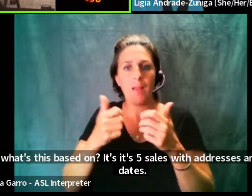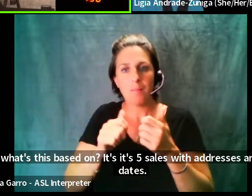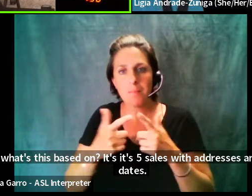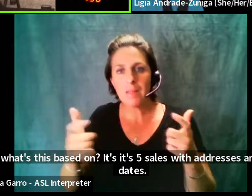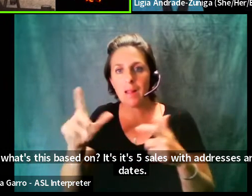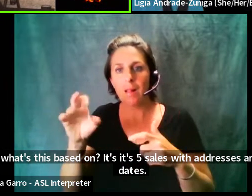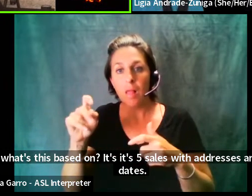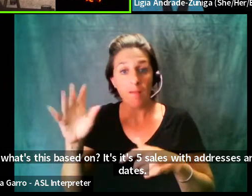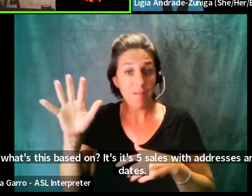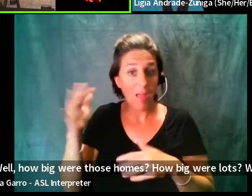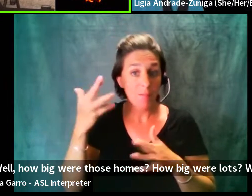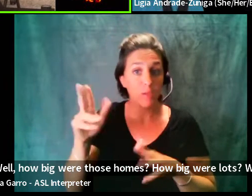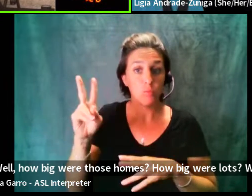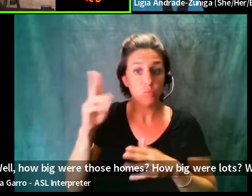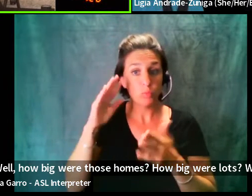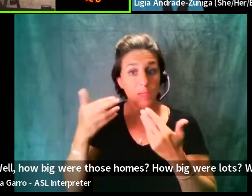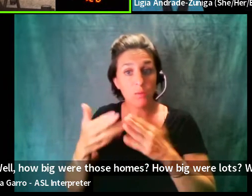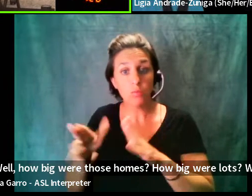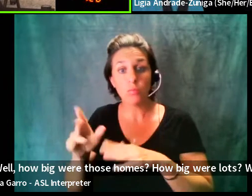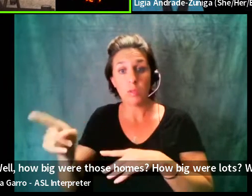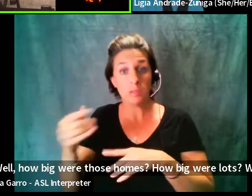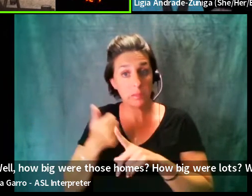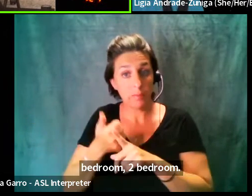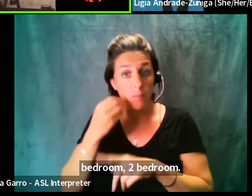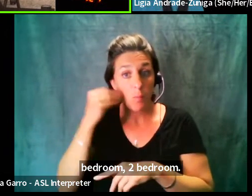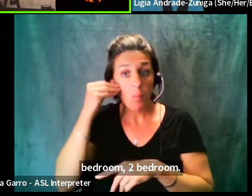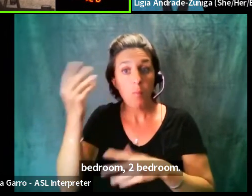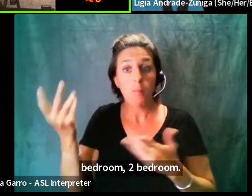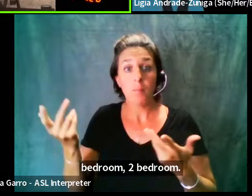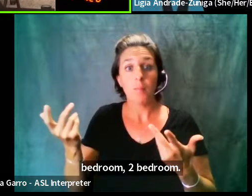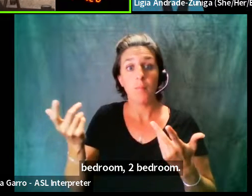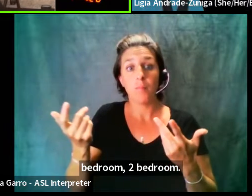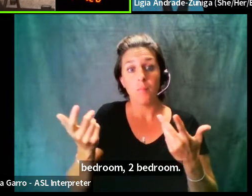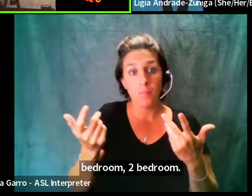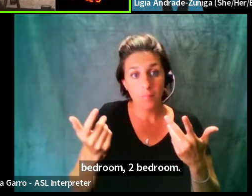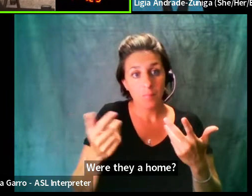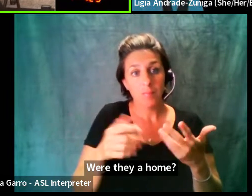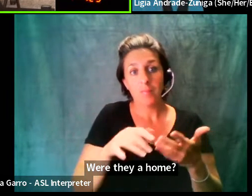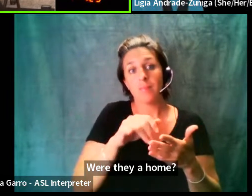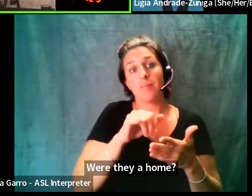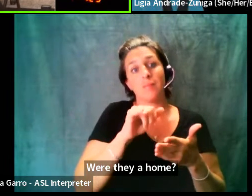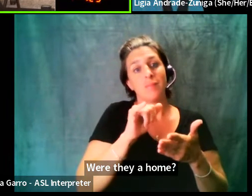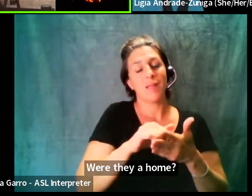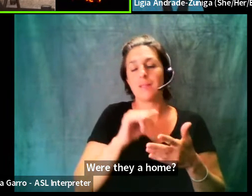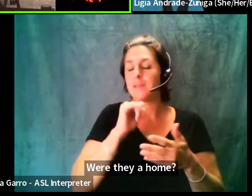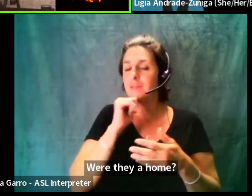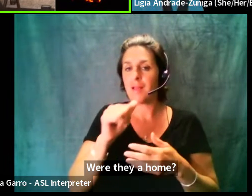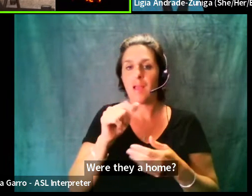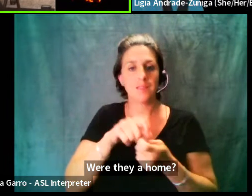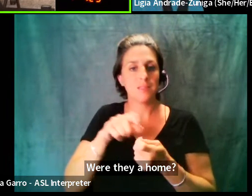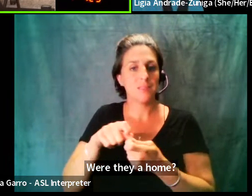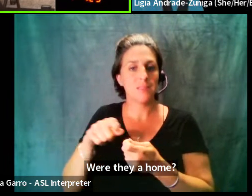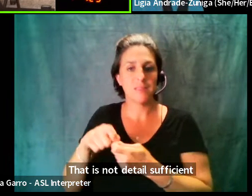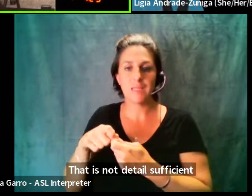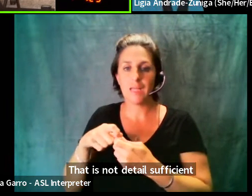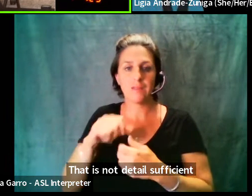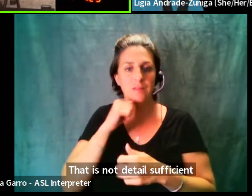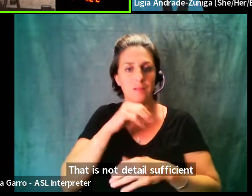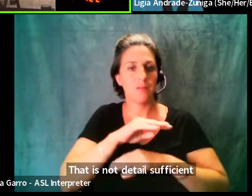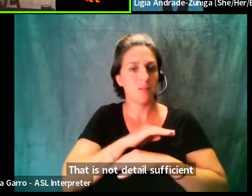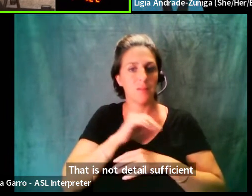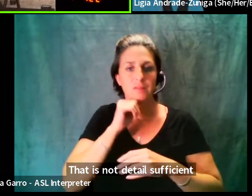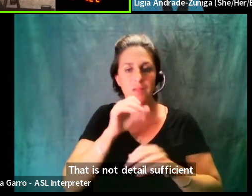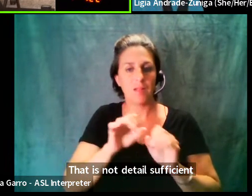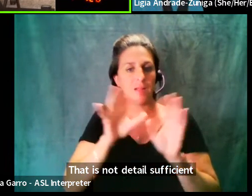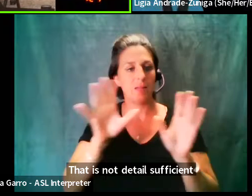they 5-bedroom, 2-bedroom? Were they a home? That is not detail sufficient to clearly show the basis of